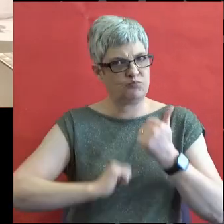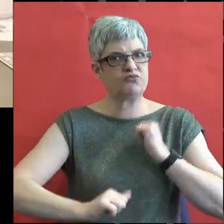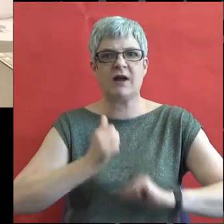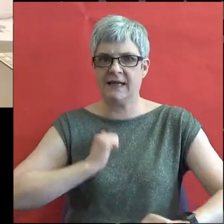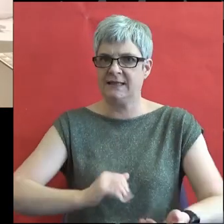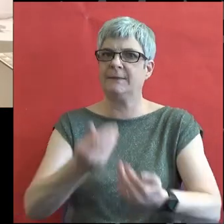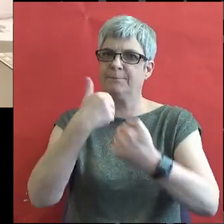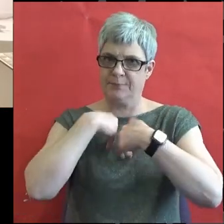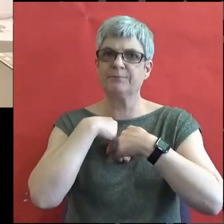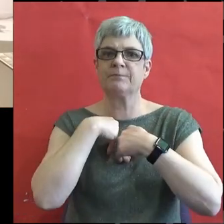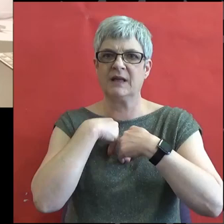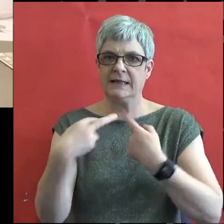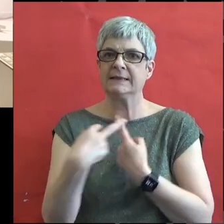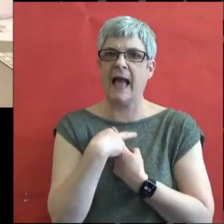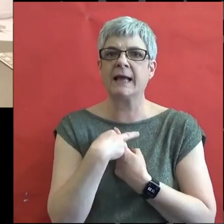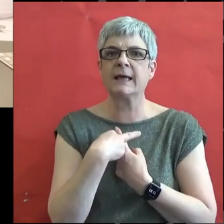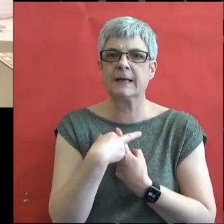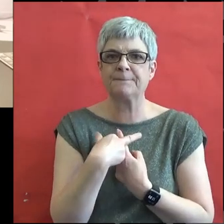it is attacking us.